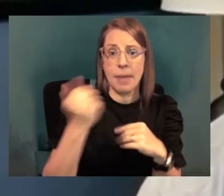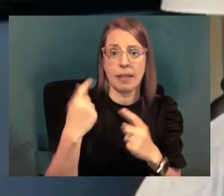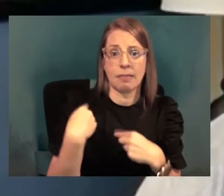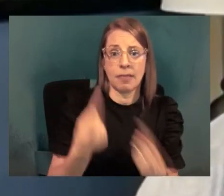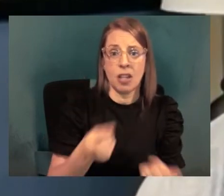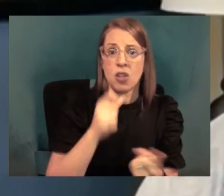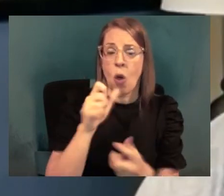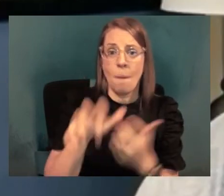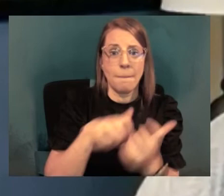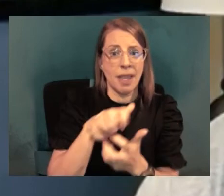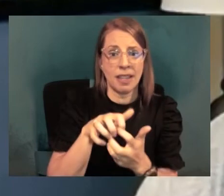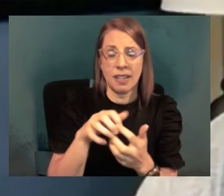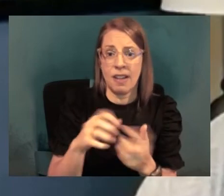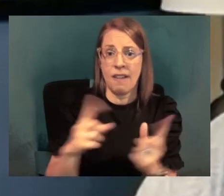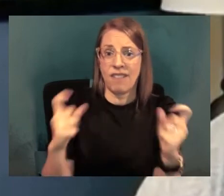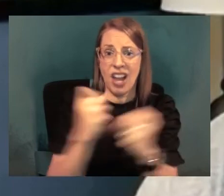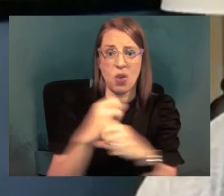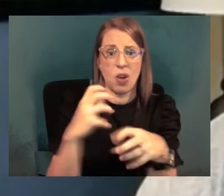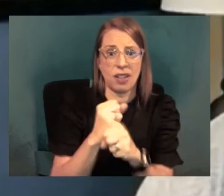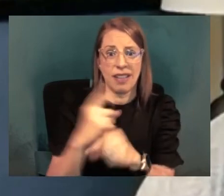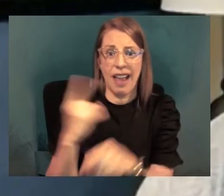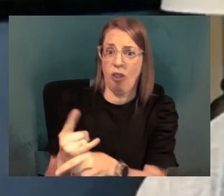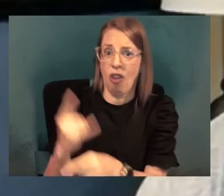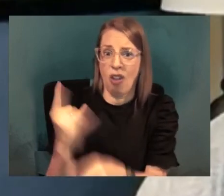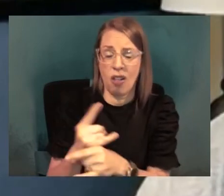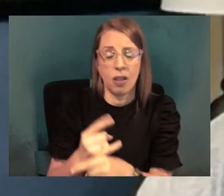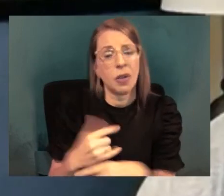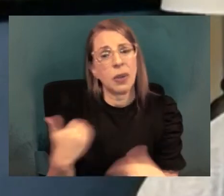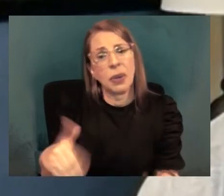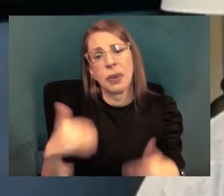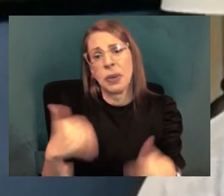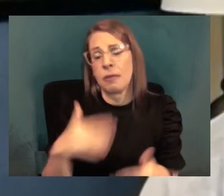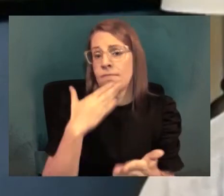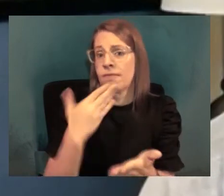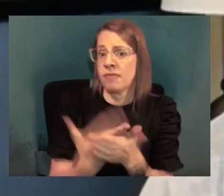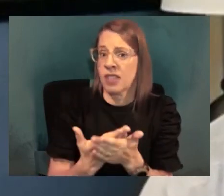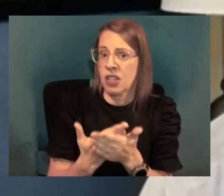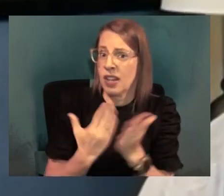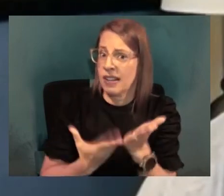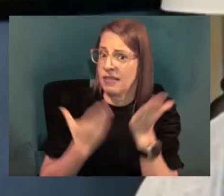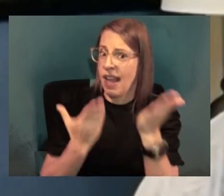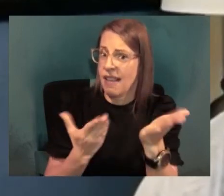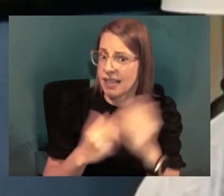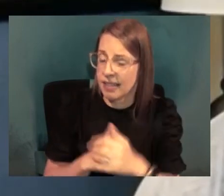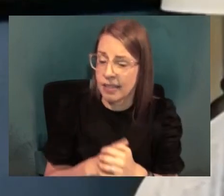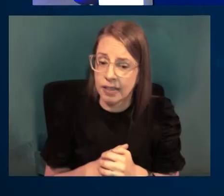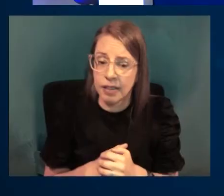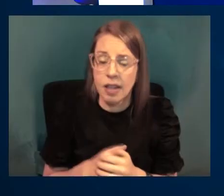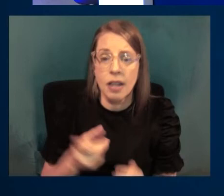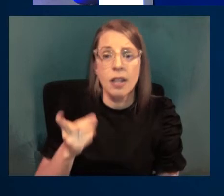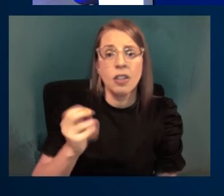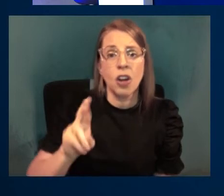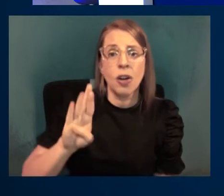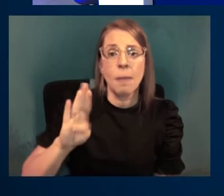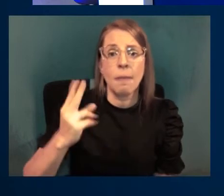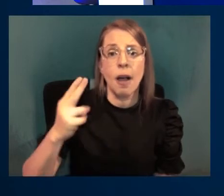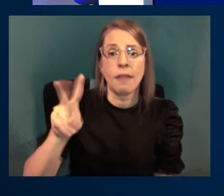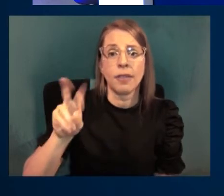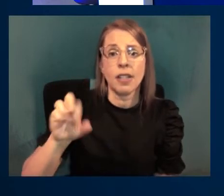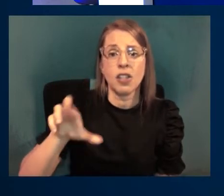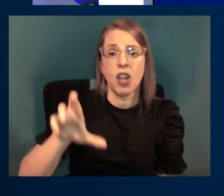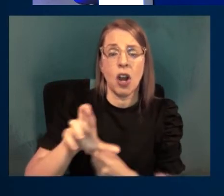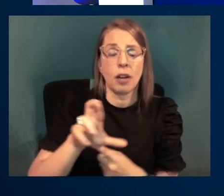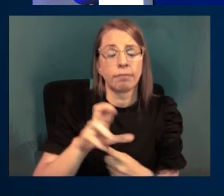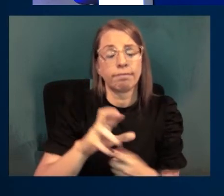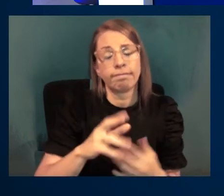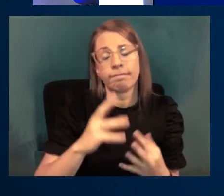mix fireworks and alcohol. That is very sage advice for sure. Dr. Bhavsar is an excellent, thoughtful burn surgeon.